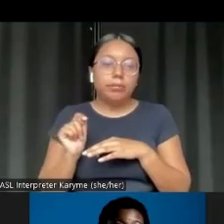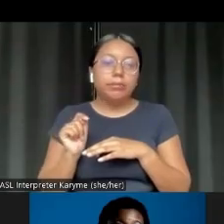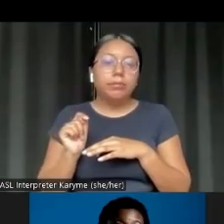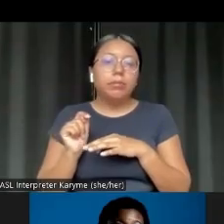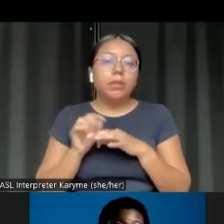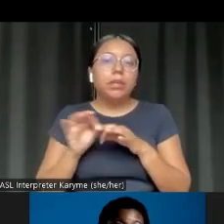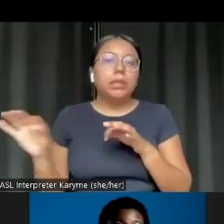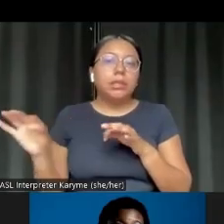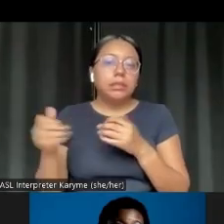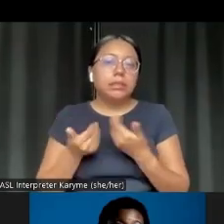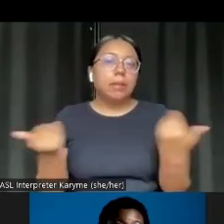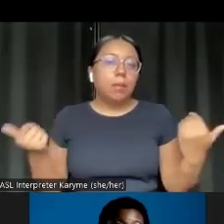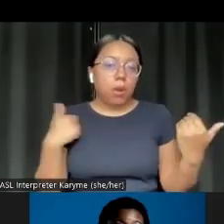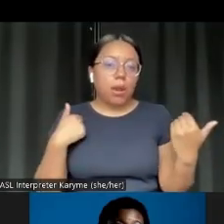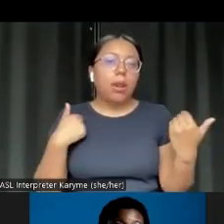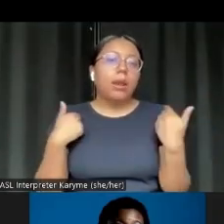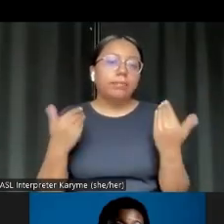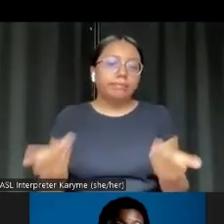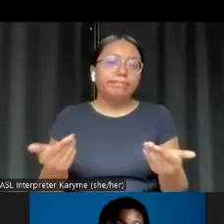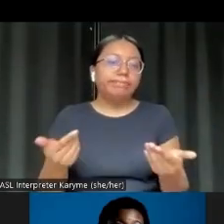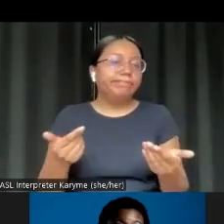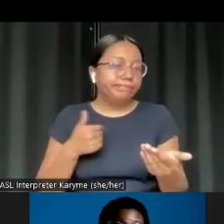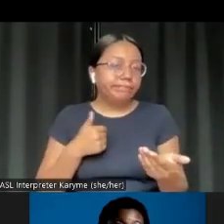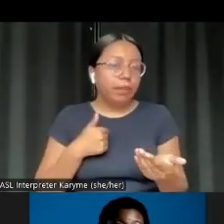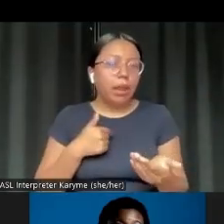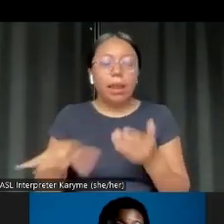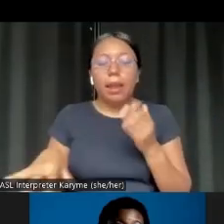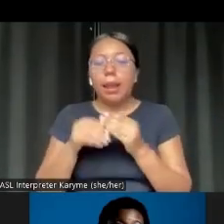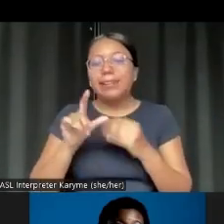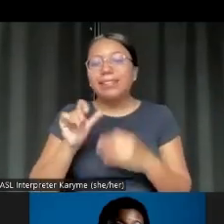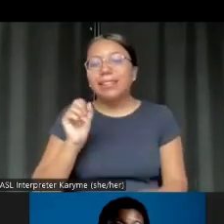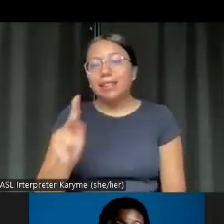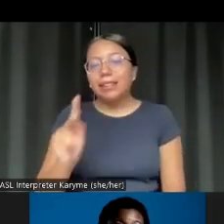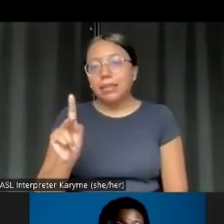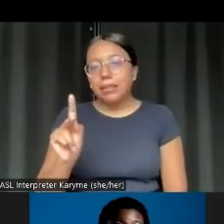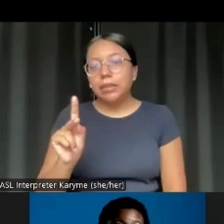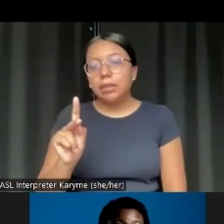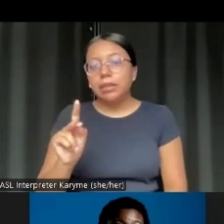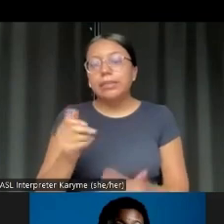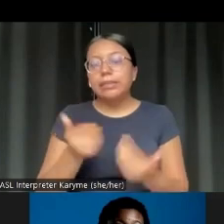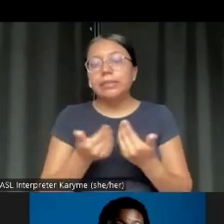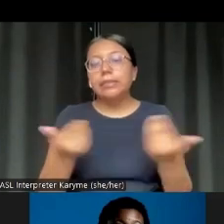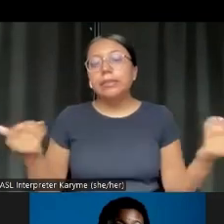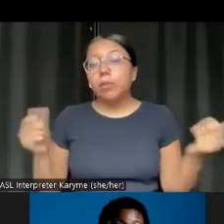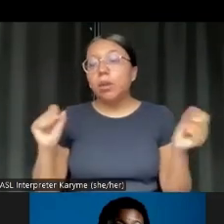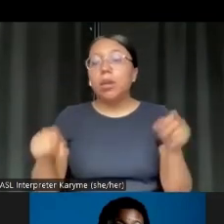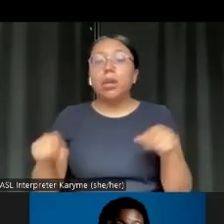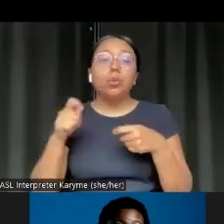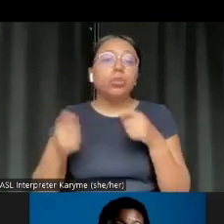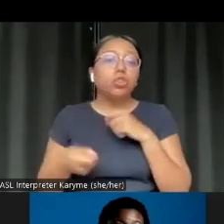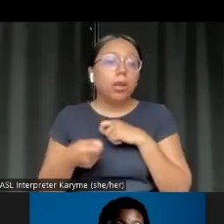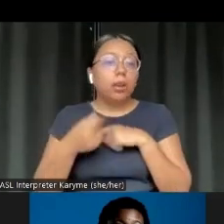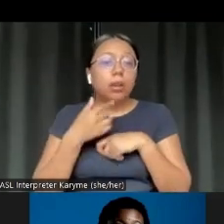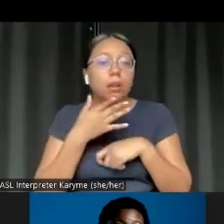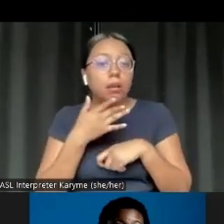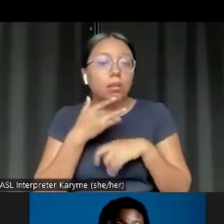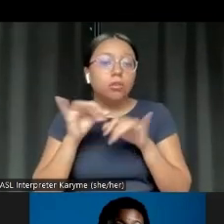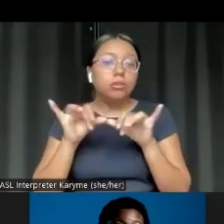just added the link in the chat. So this will take you to a separate window where you can change the color, size, and